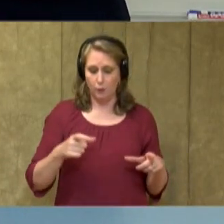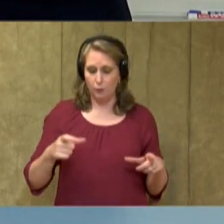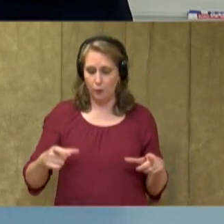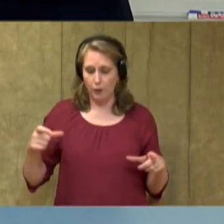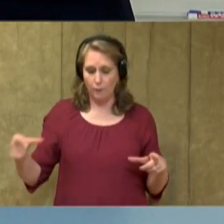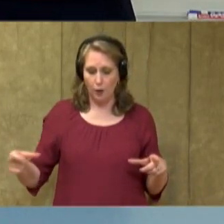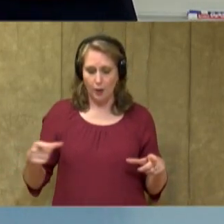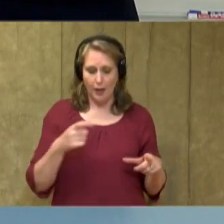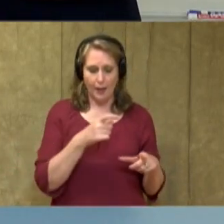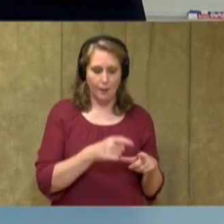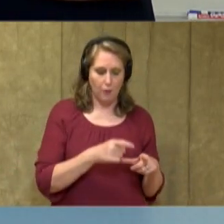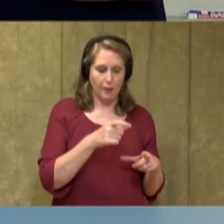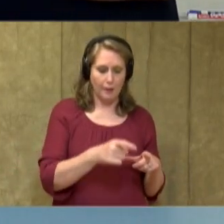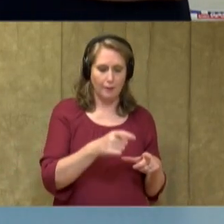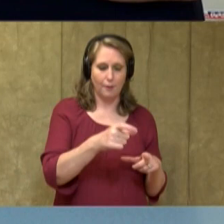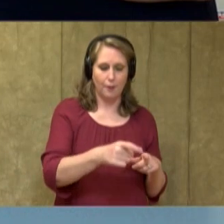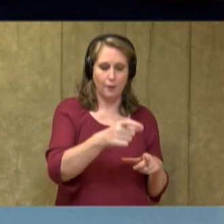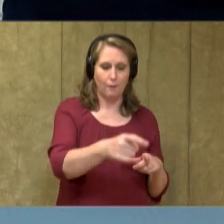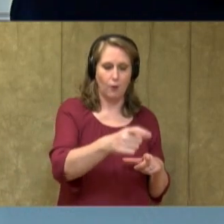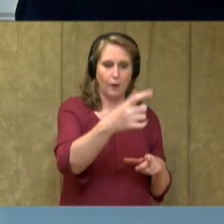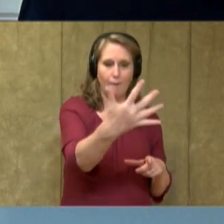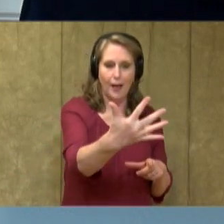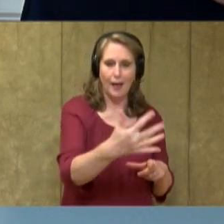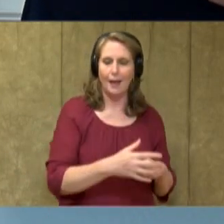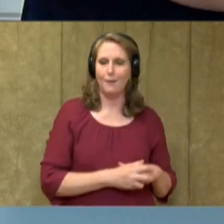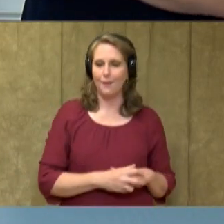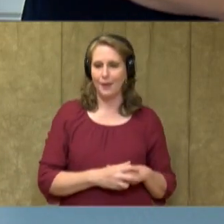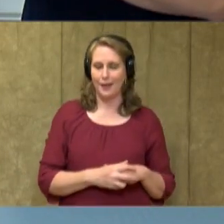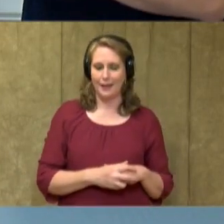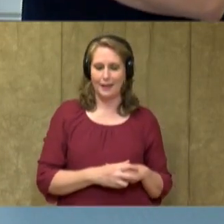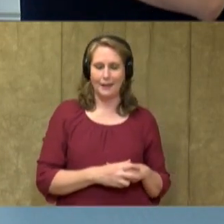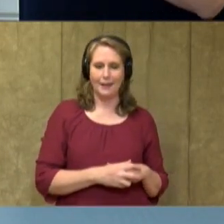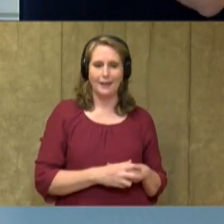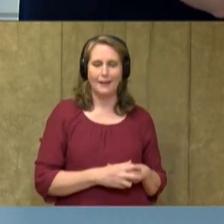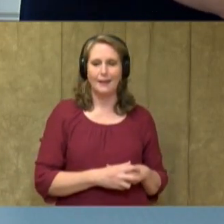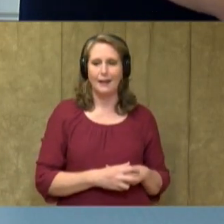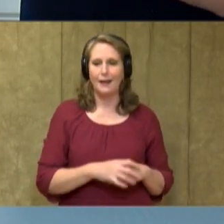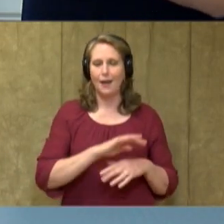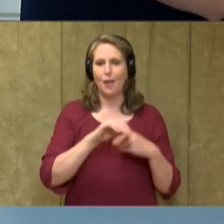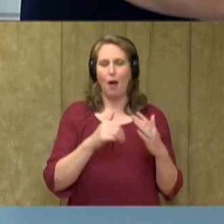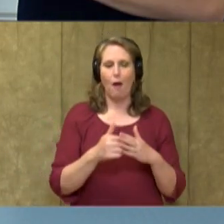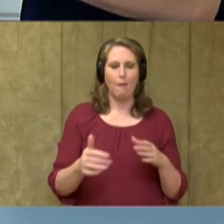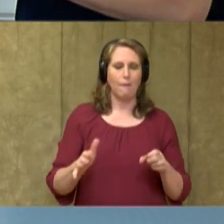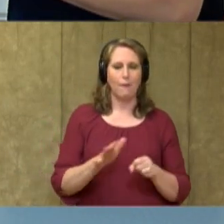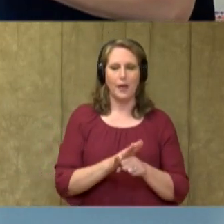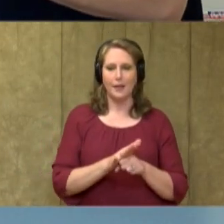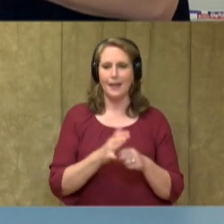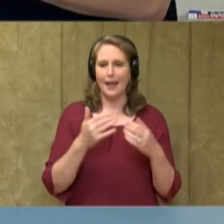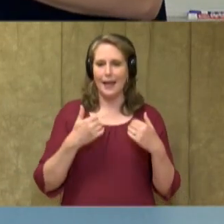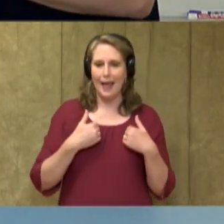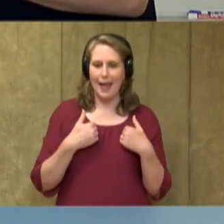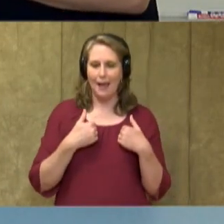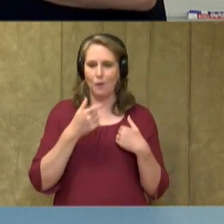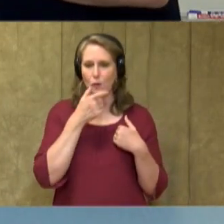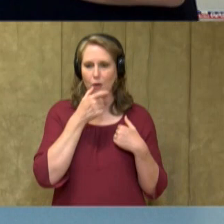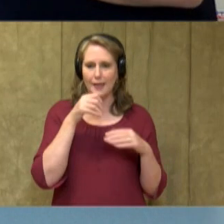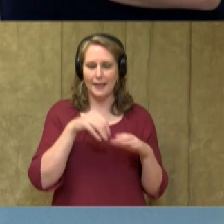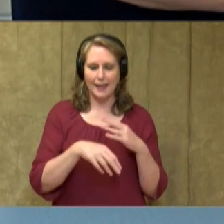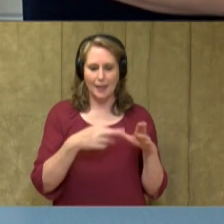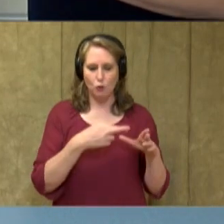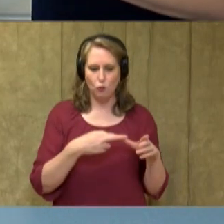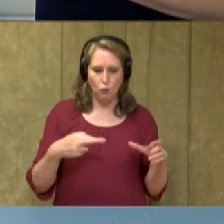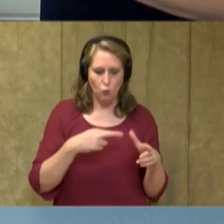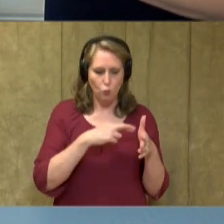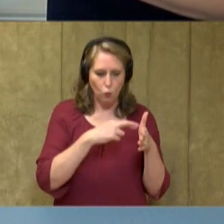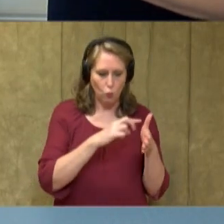1, 2, 3, 4, 5 in each row. So all of his columns and rows are filled up, and he has cookies in each one.